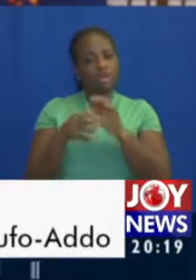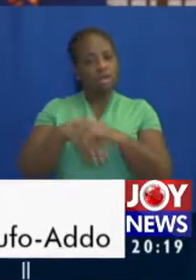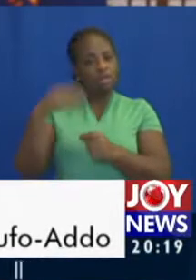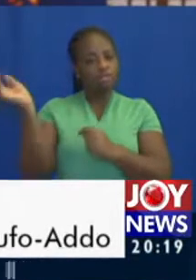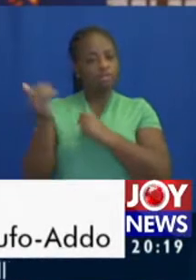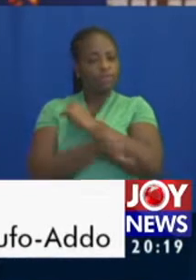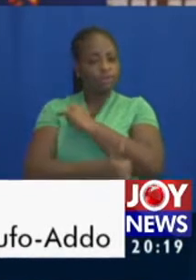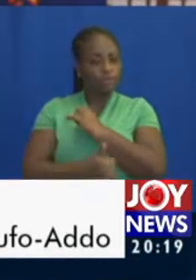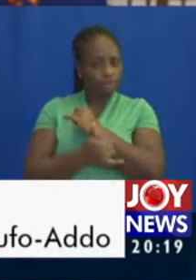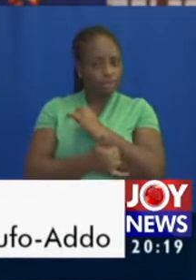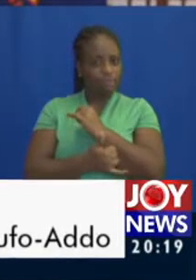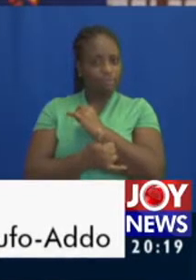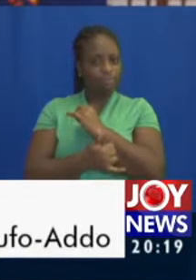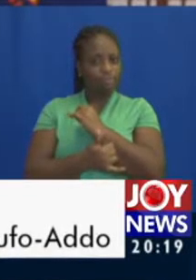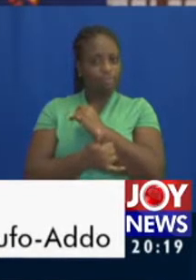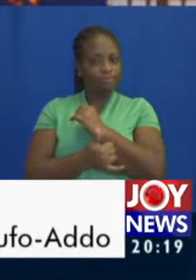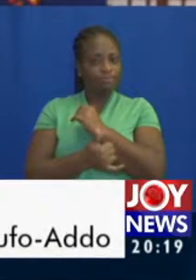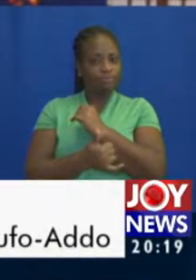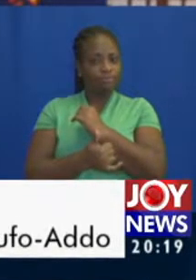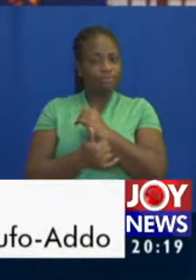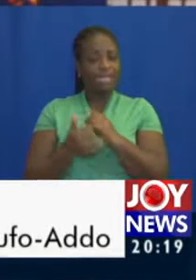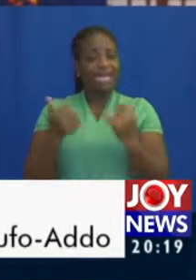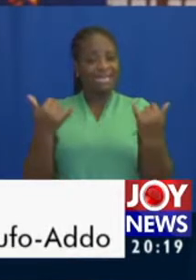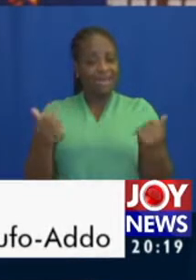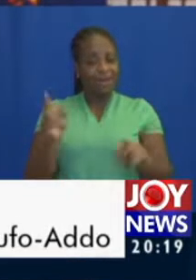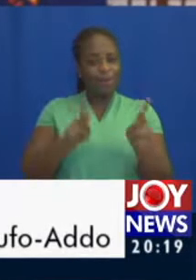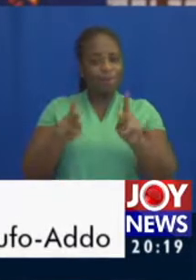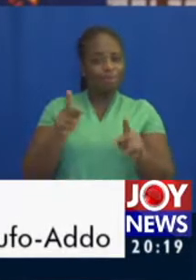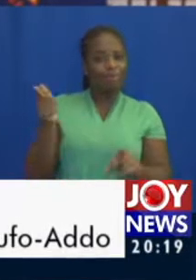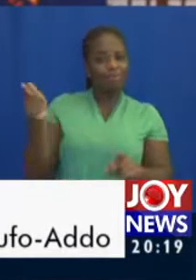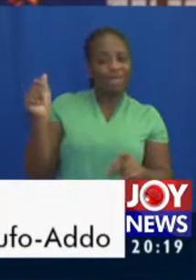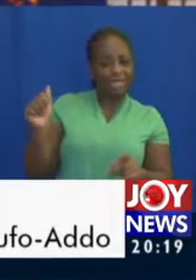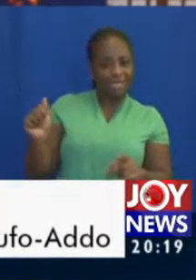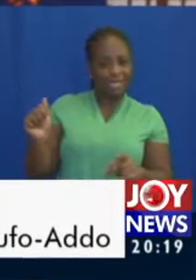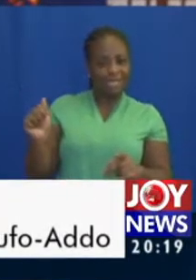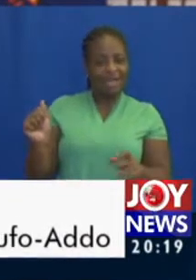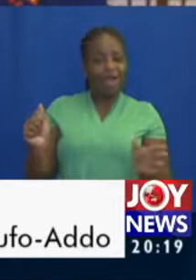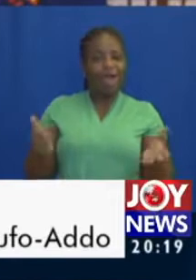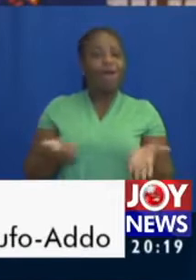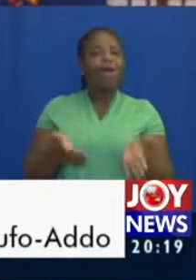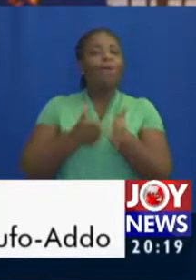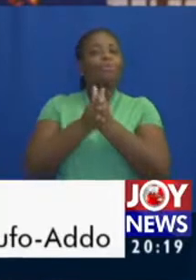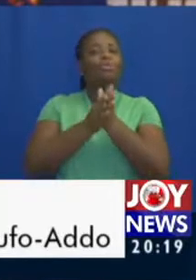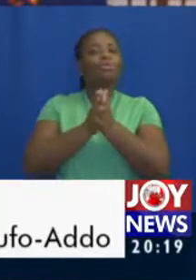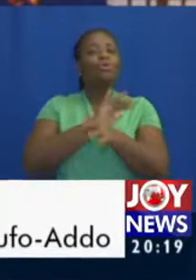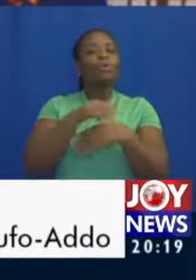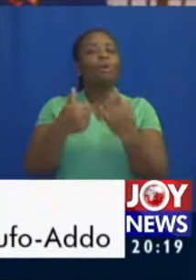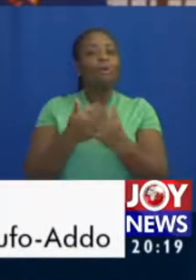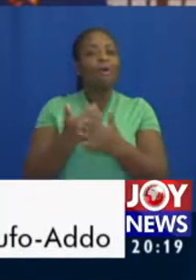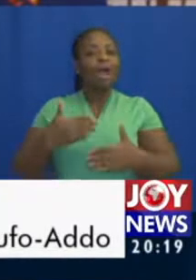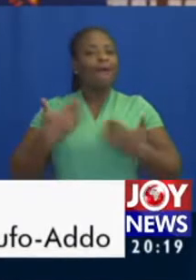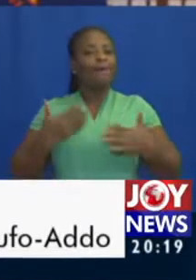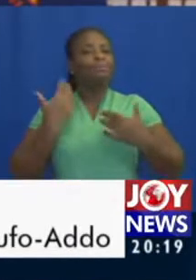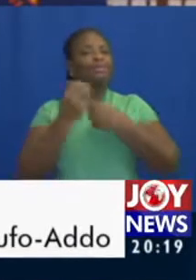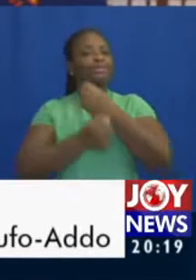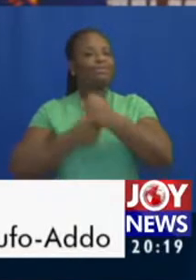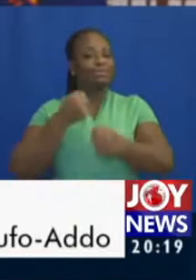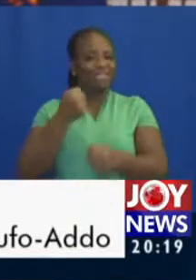Game, ninye ye homo wo, mihanye fe, afio, afi.